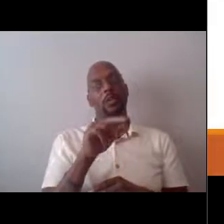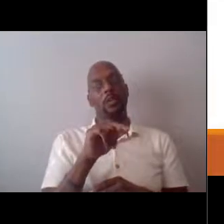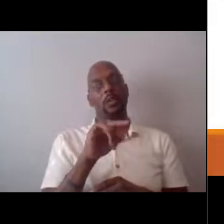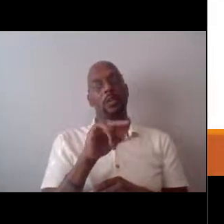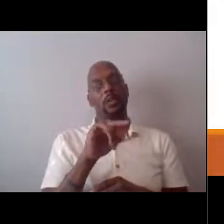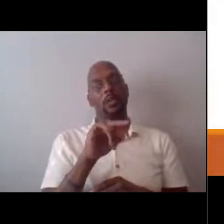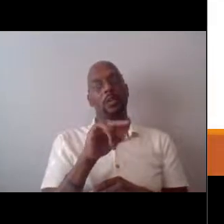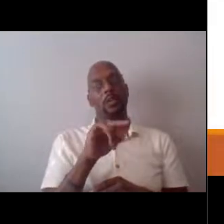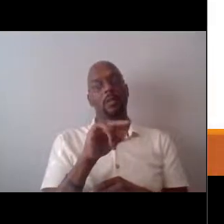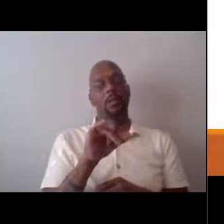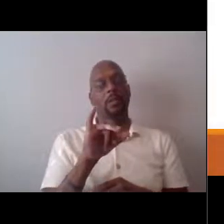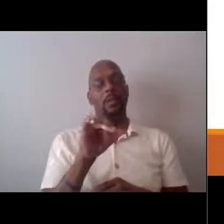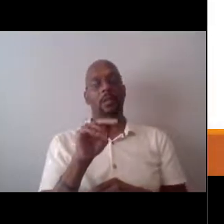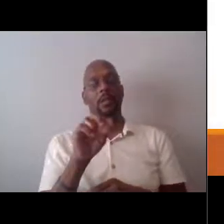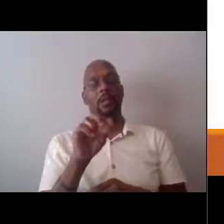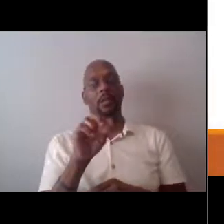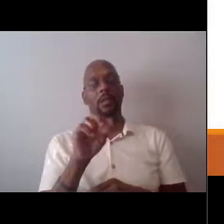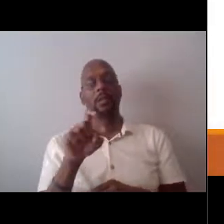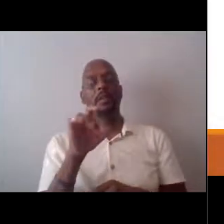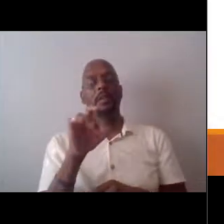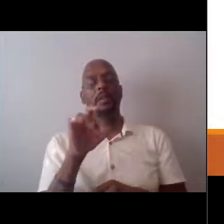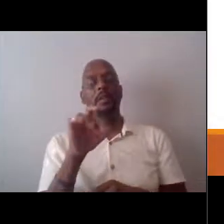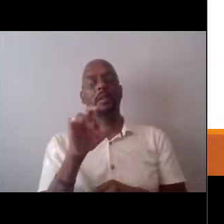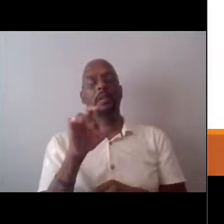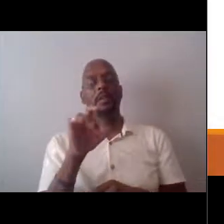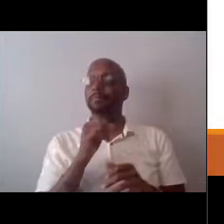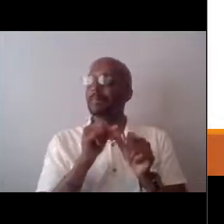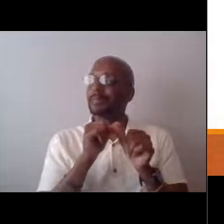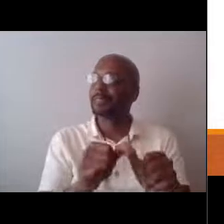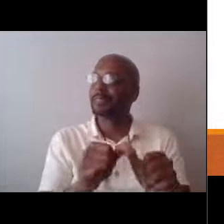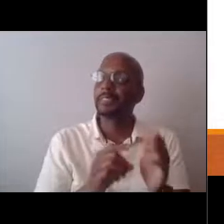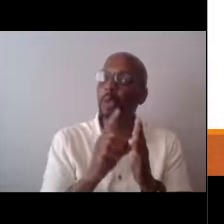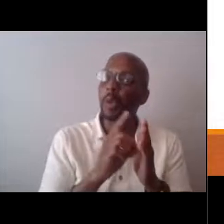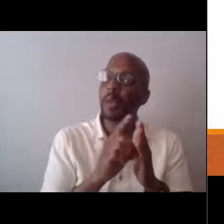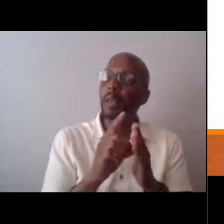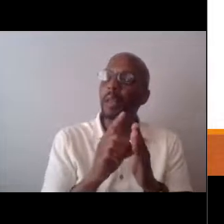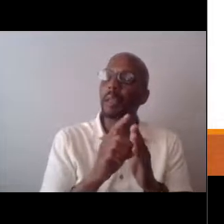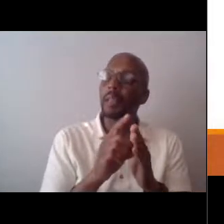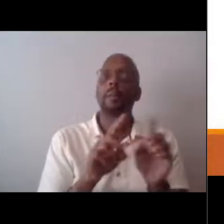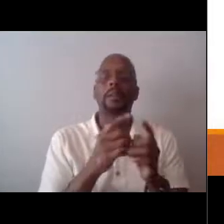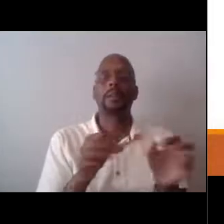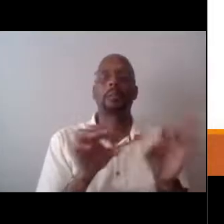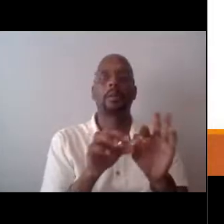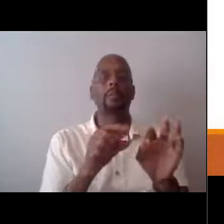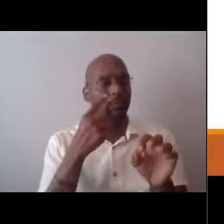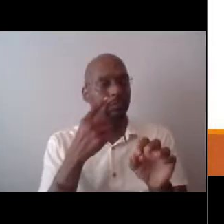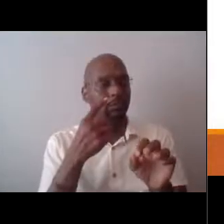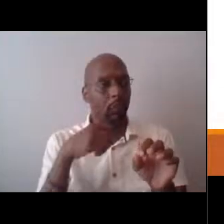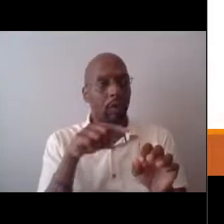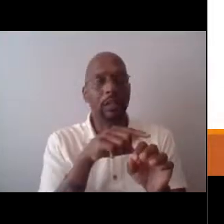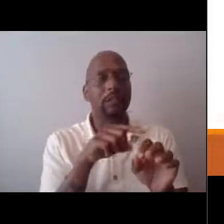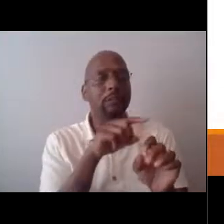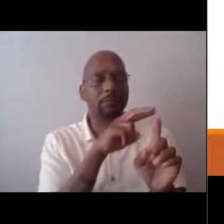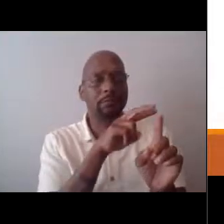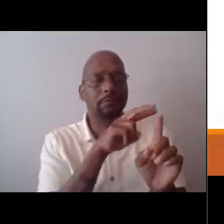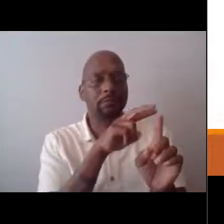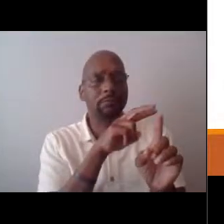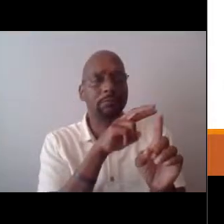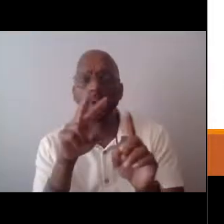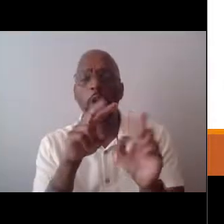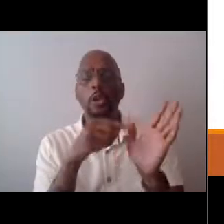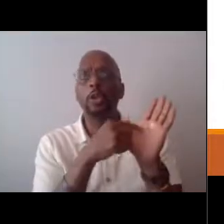development, but we felt it was very important to begin kind of daylighting the work of staff and the fruits of all